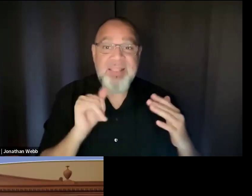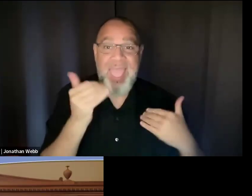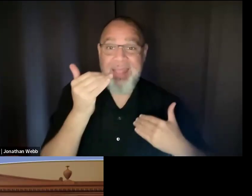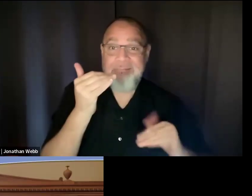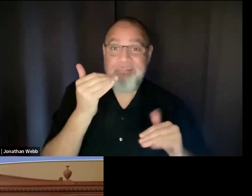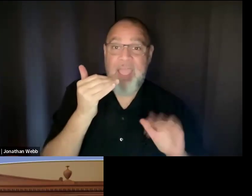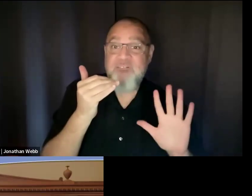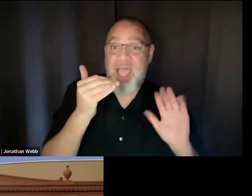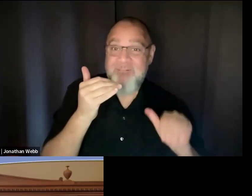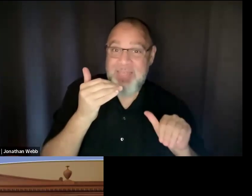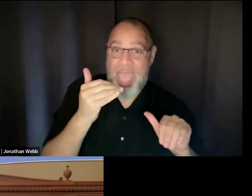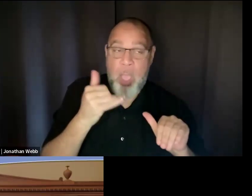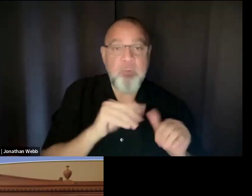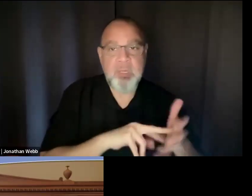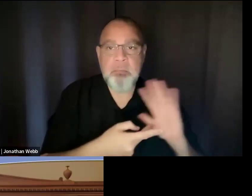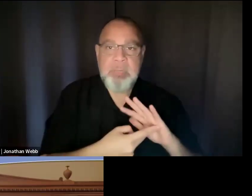Thank you for your question.